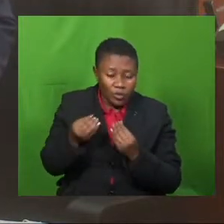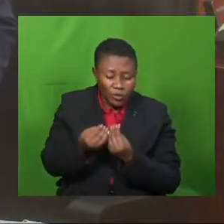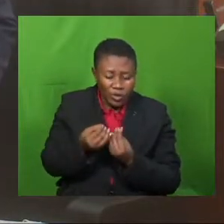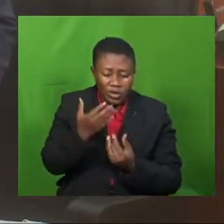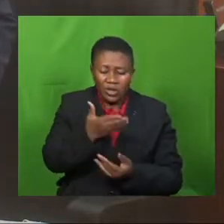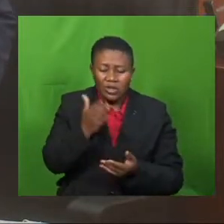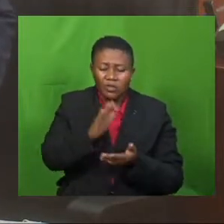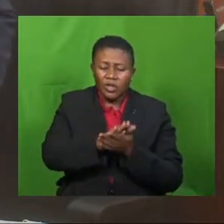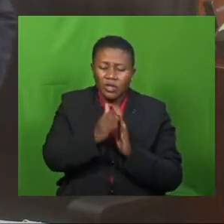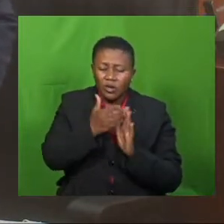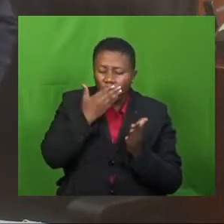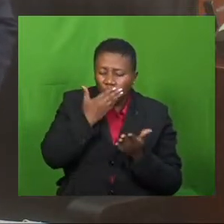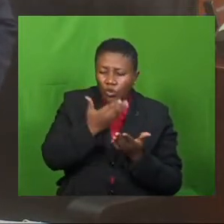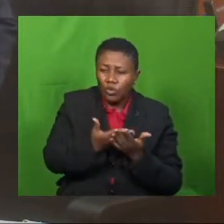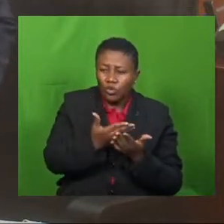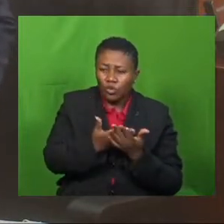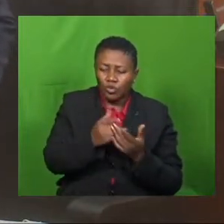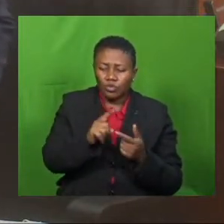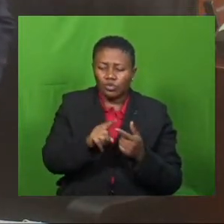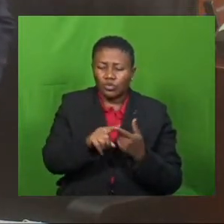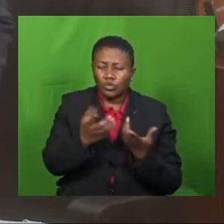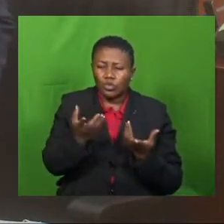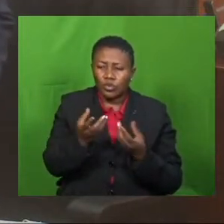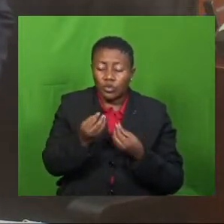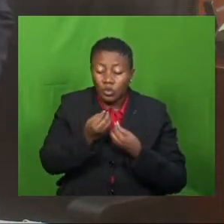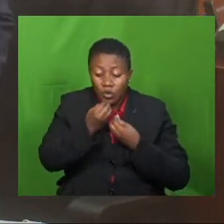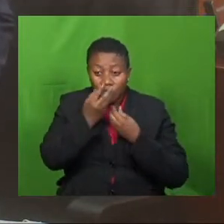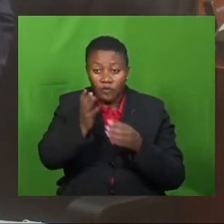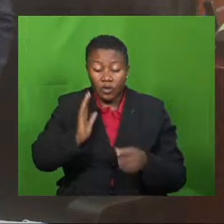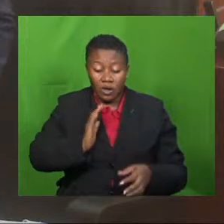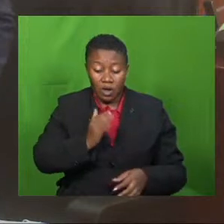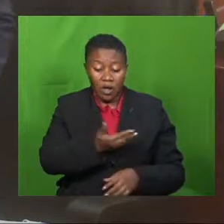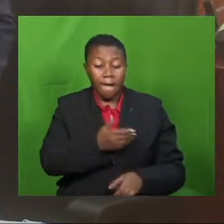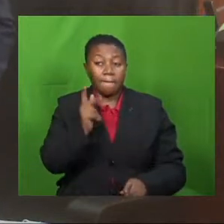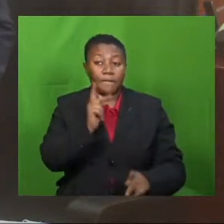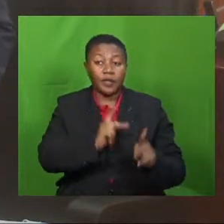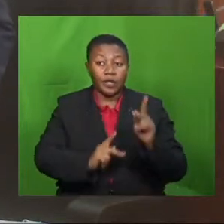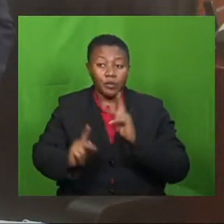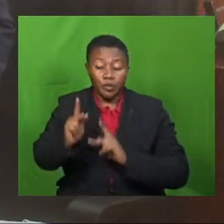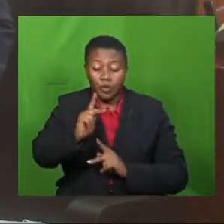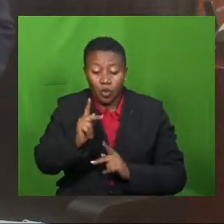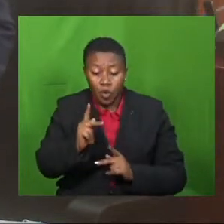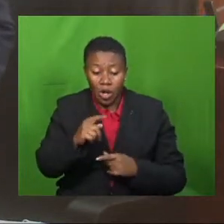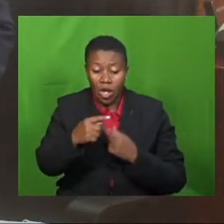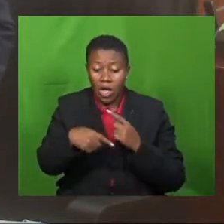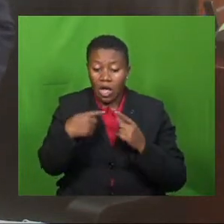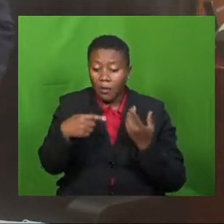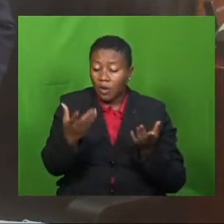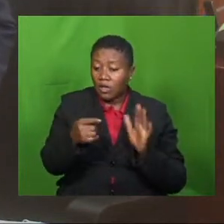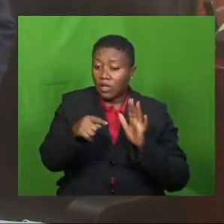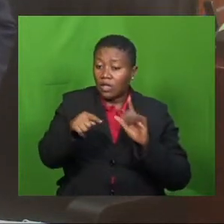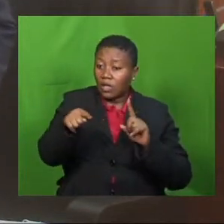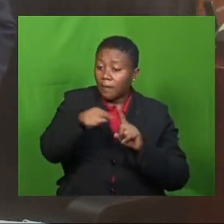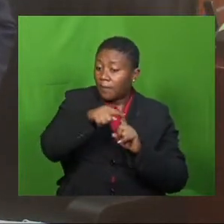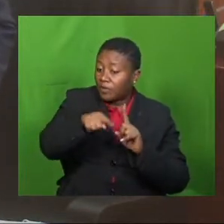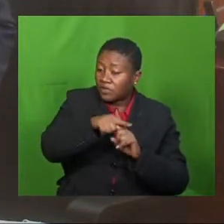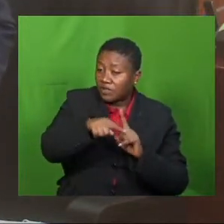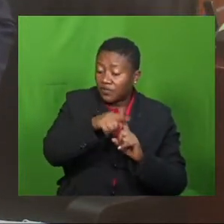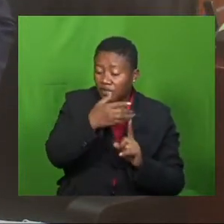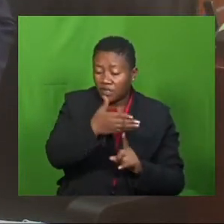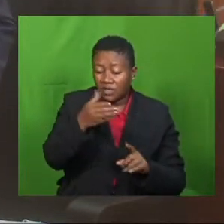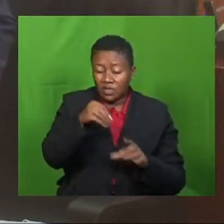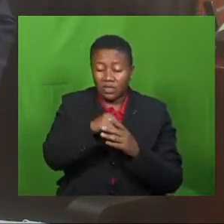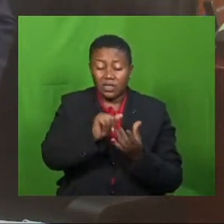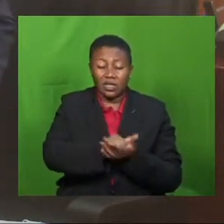also inform our constituents of the advantages of the African Continental Free Trade